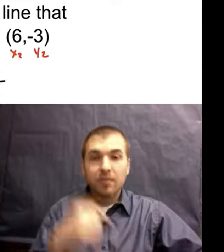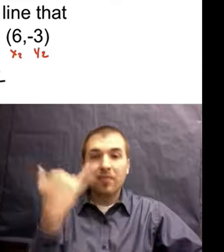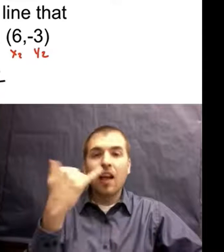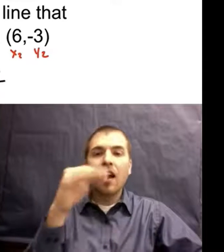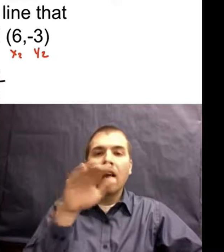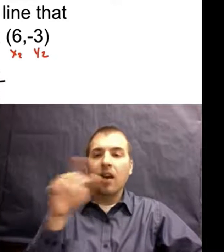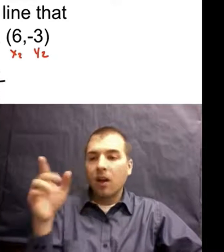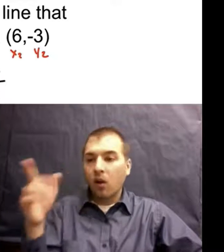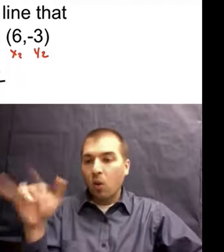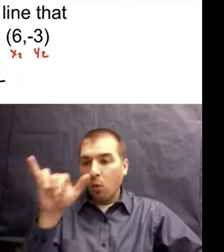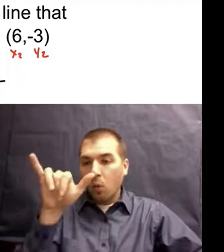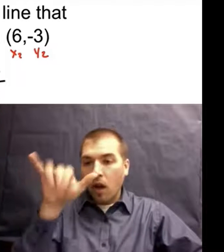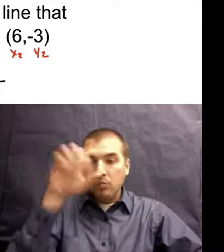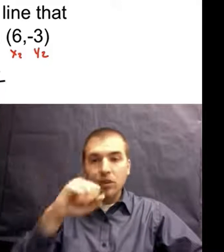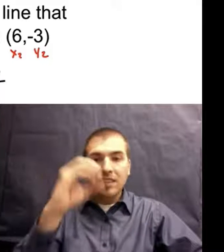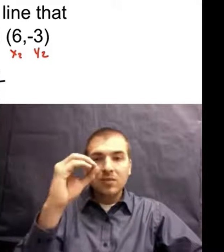1.